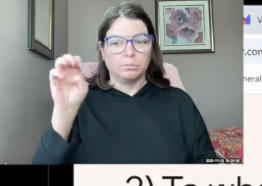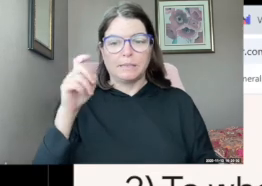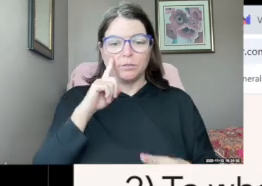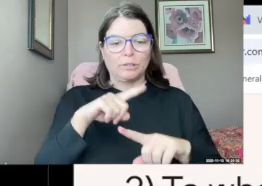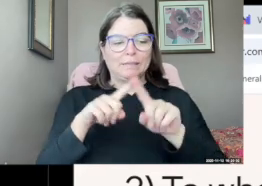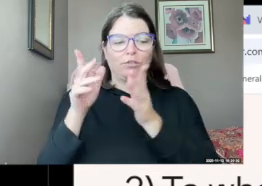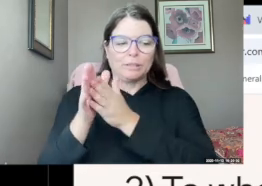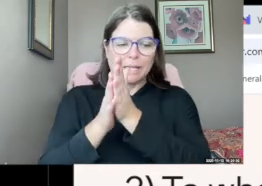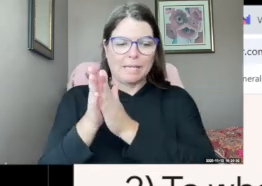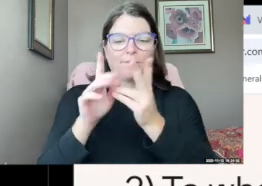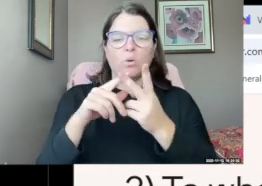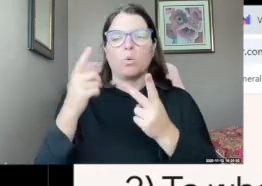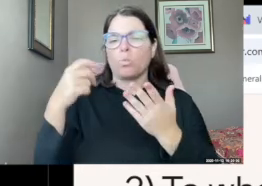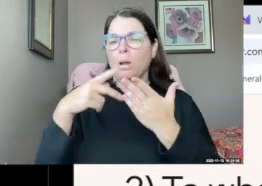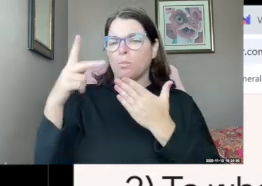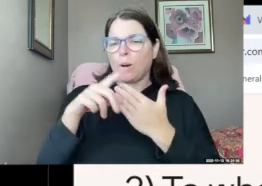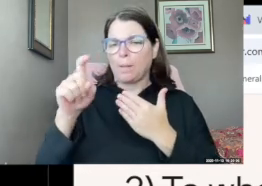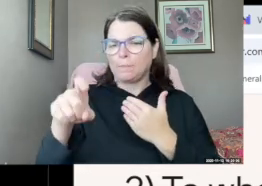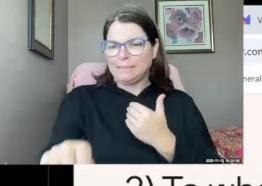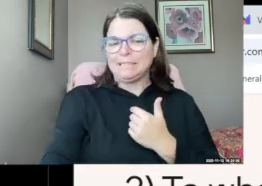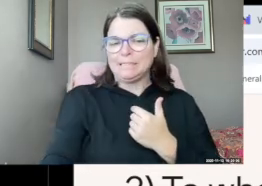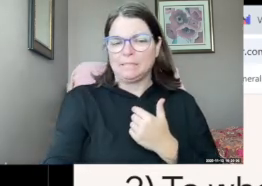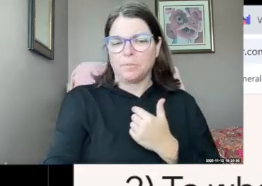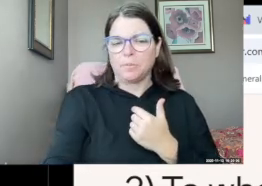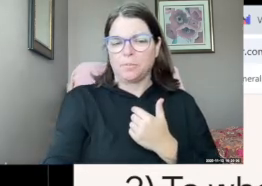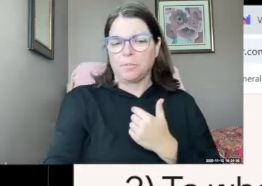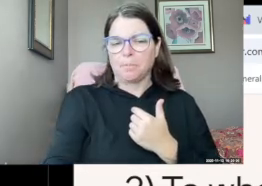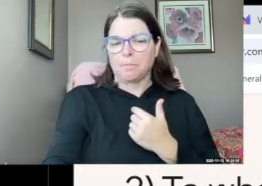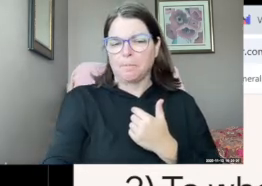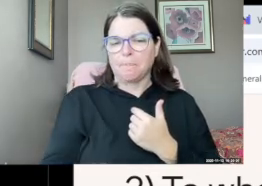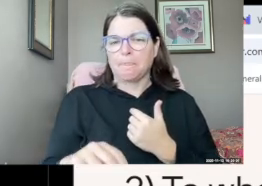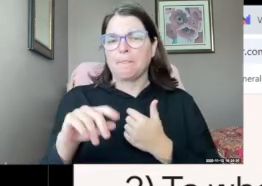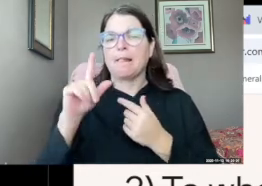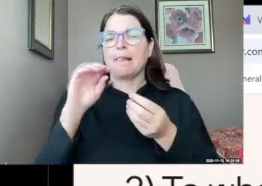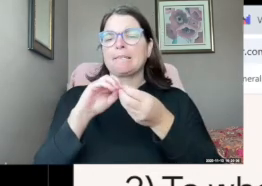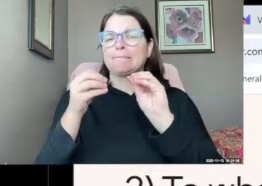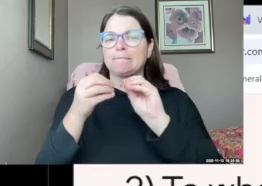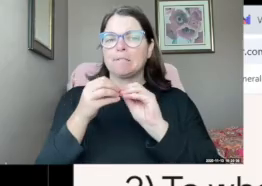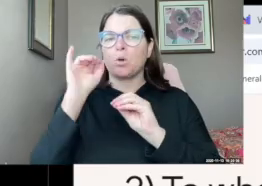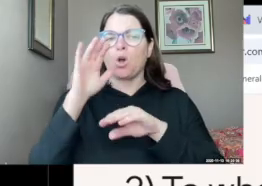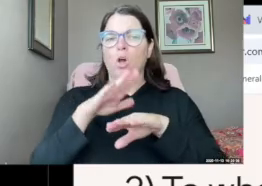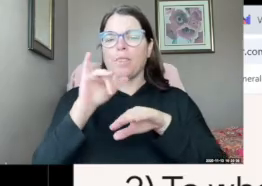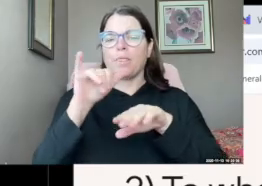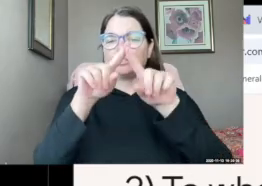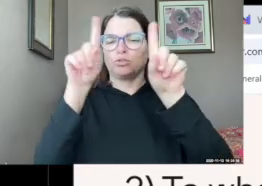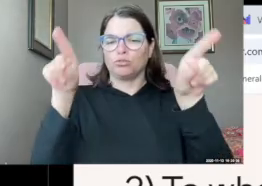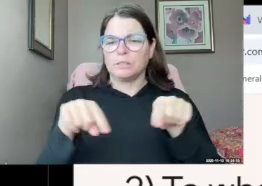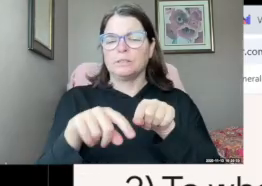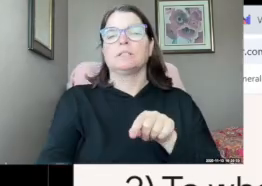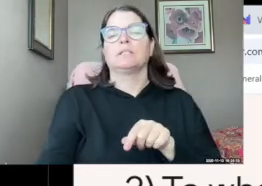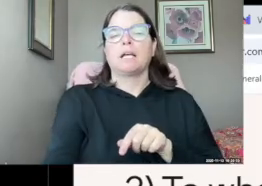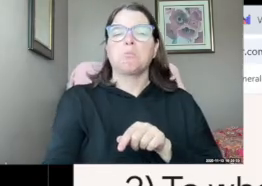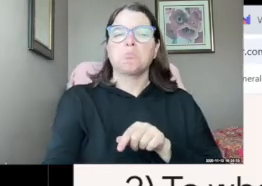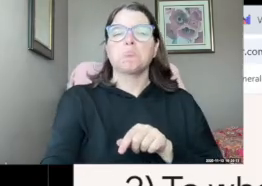amounts we think should be across all the different incentives, and what the program needs may be. And the numbers that were